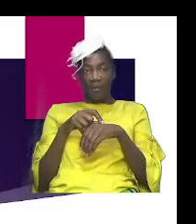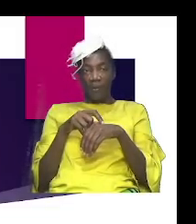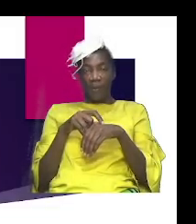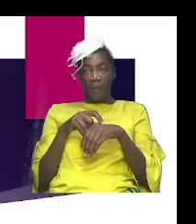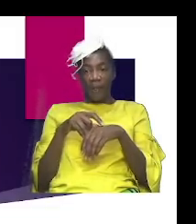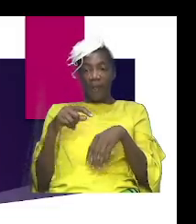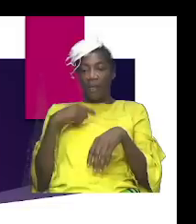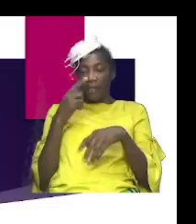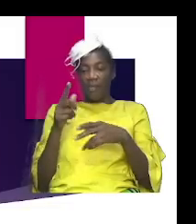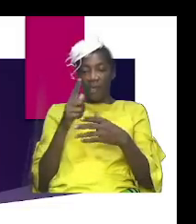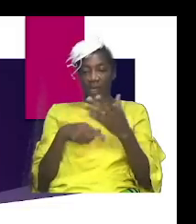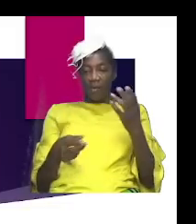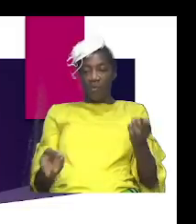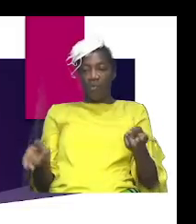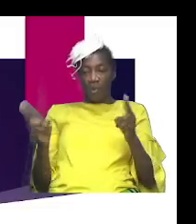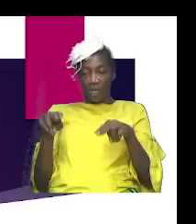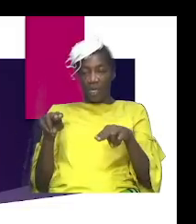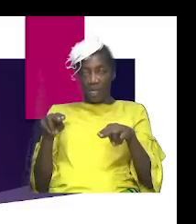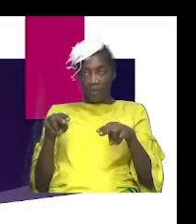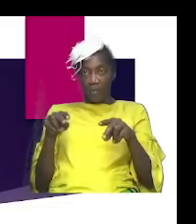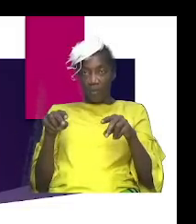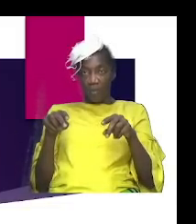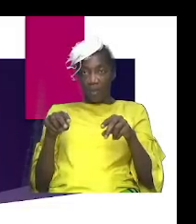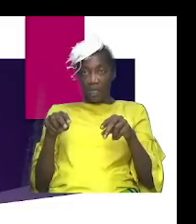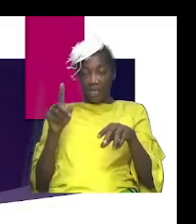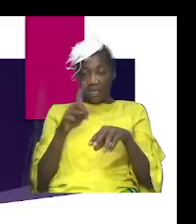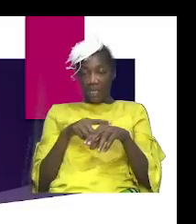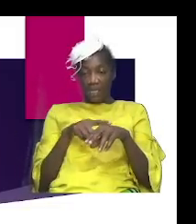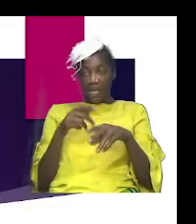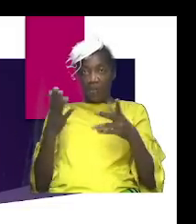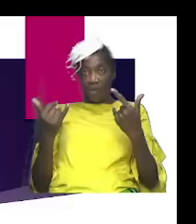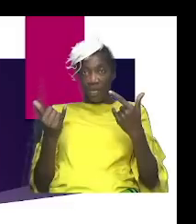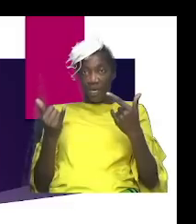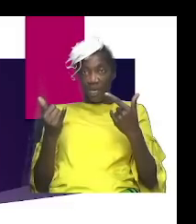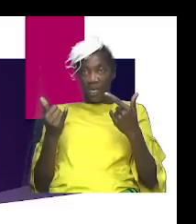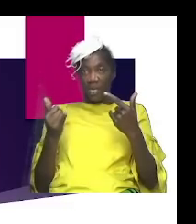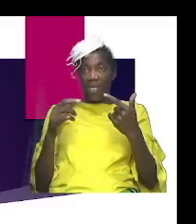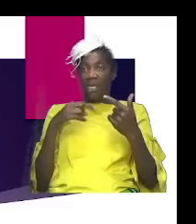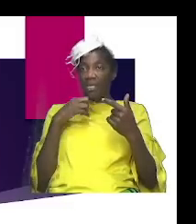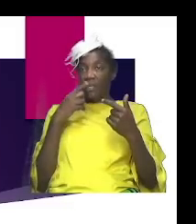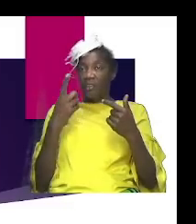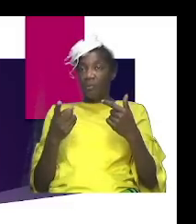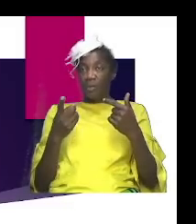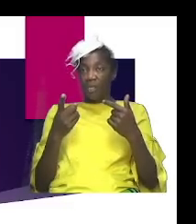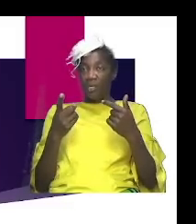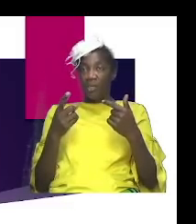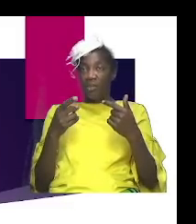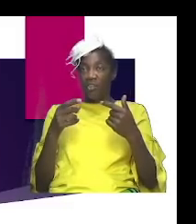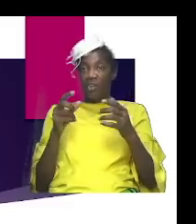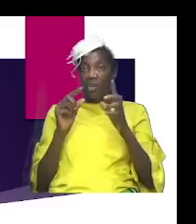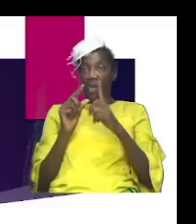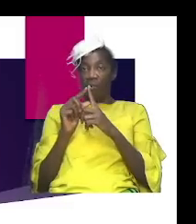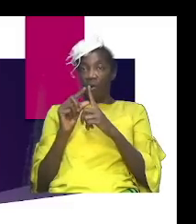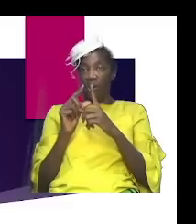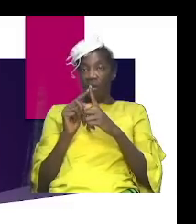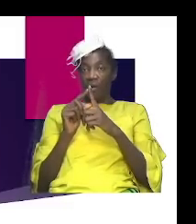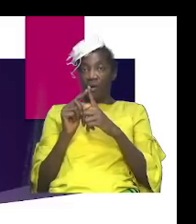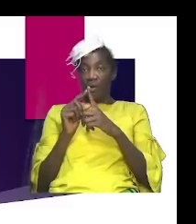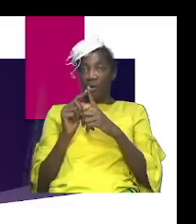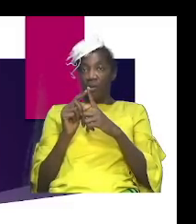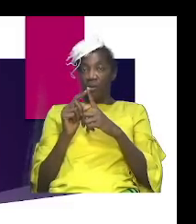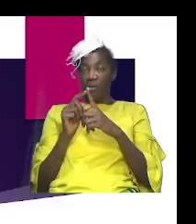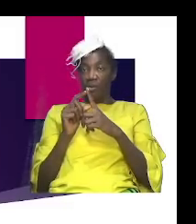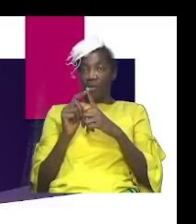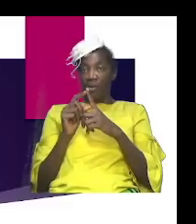what is happening in the realm that we are in. So a metaphor is a figure of speech in which a word or